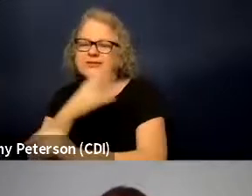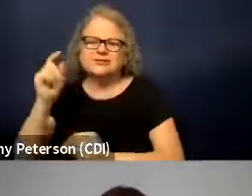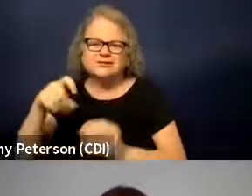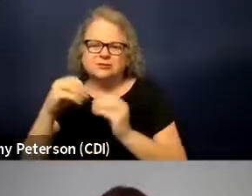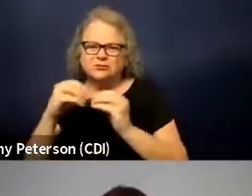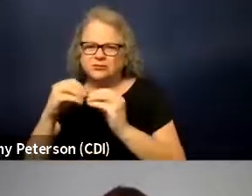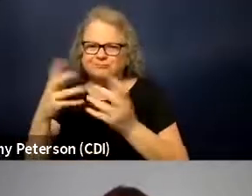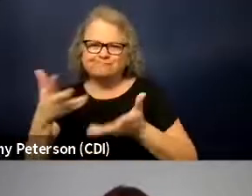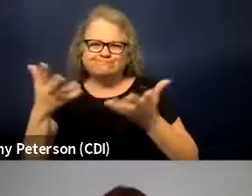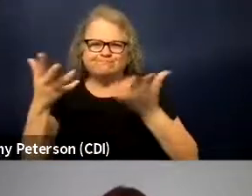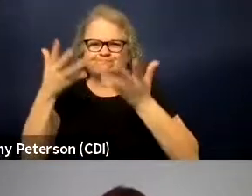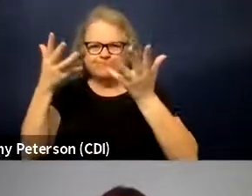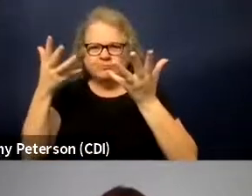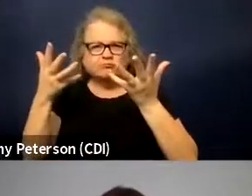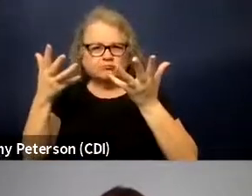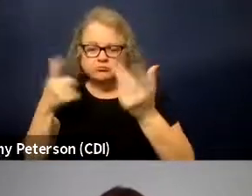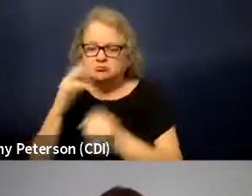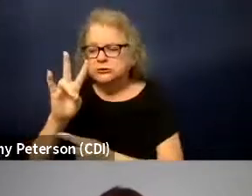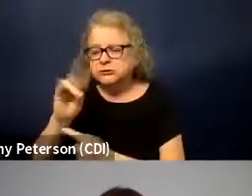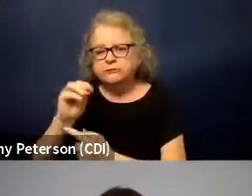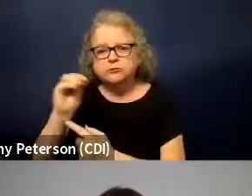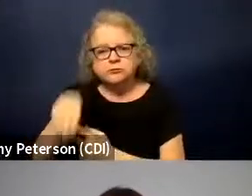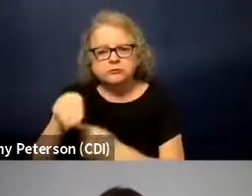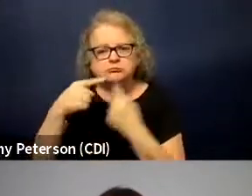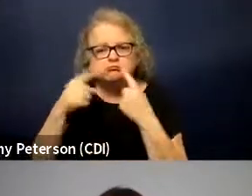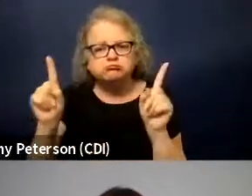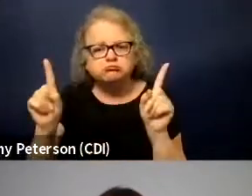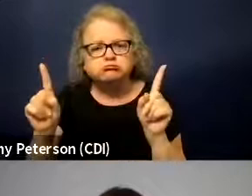preventing severe disease.